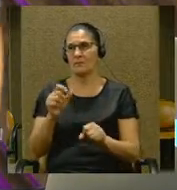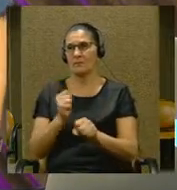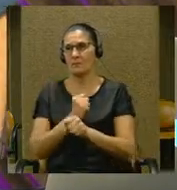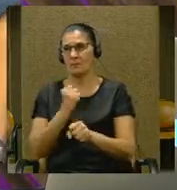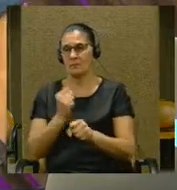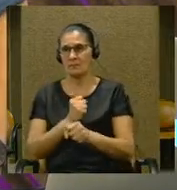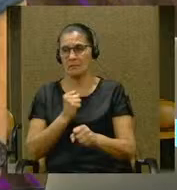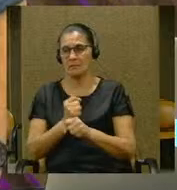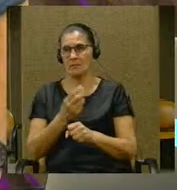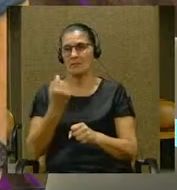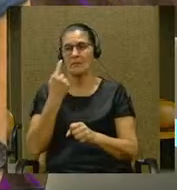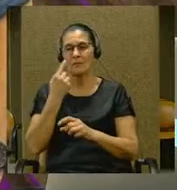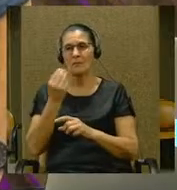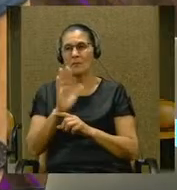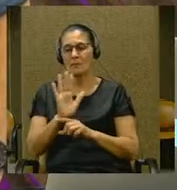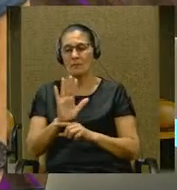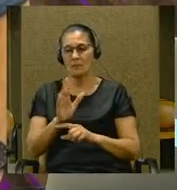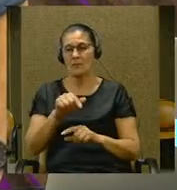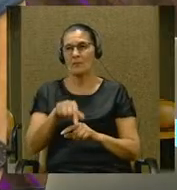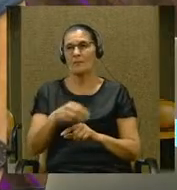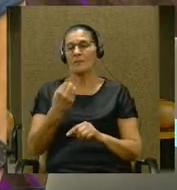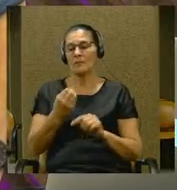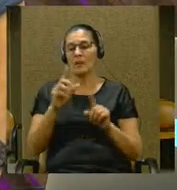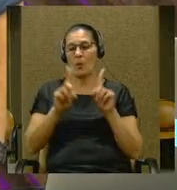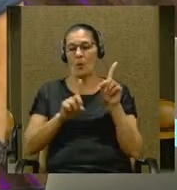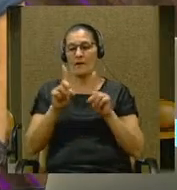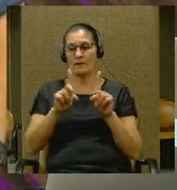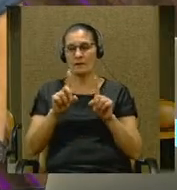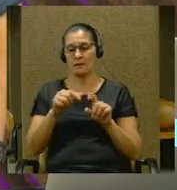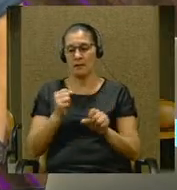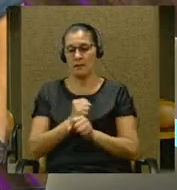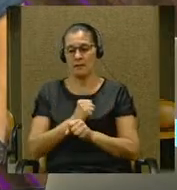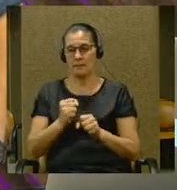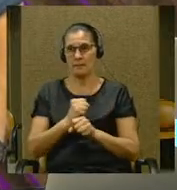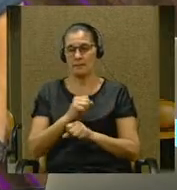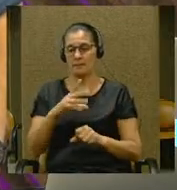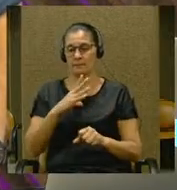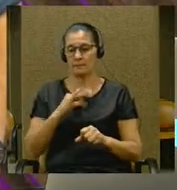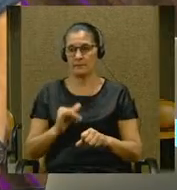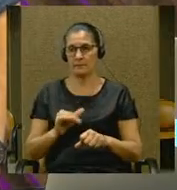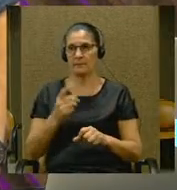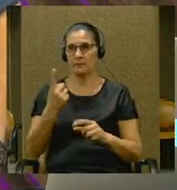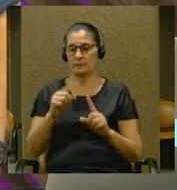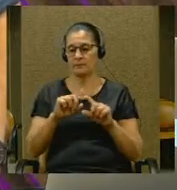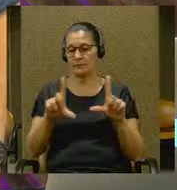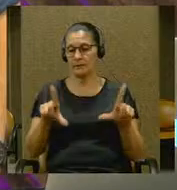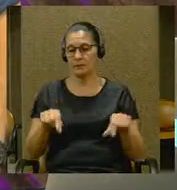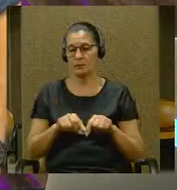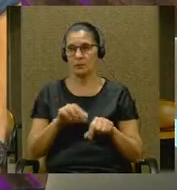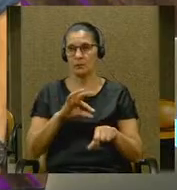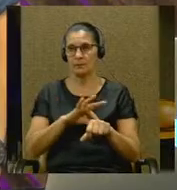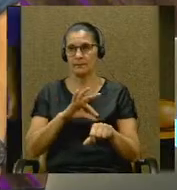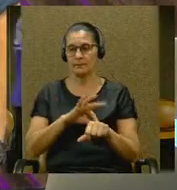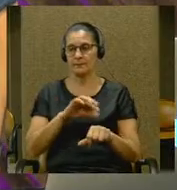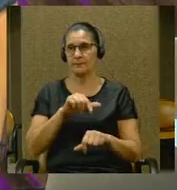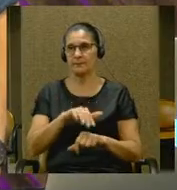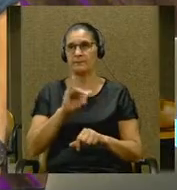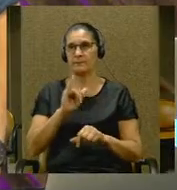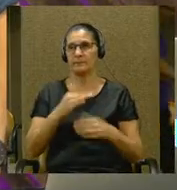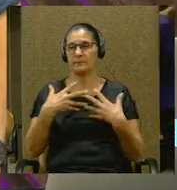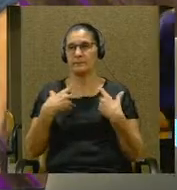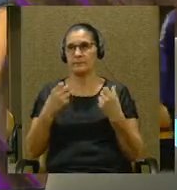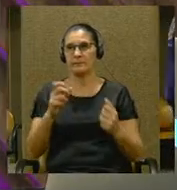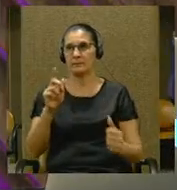Columbia. He also worked as a marine biologist before earning a medical degree and a master's in public health from